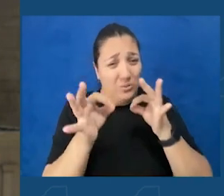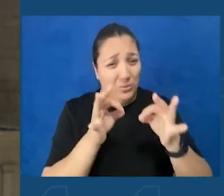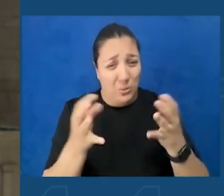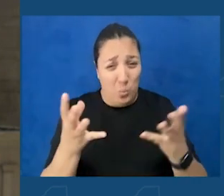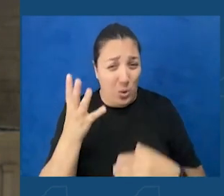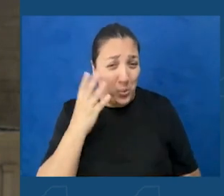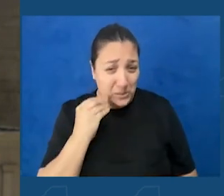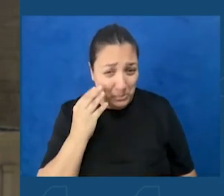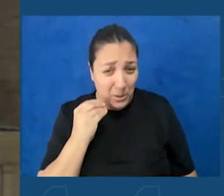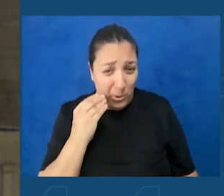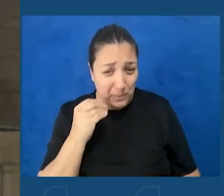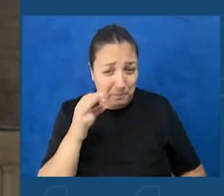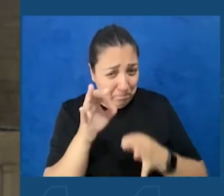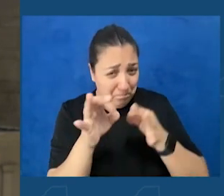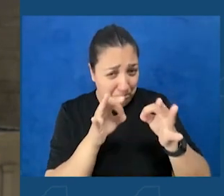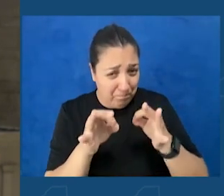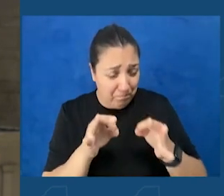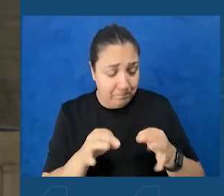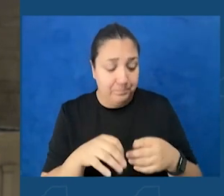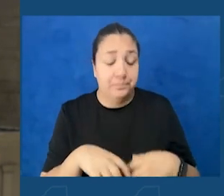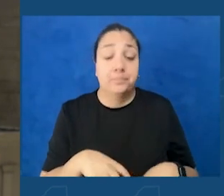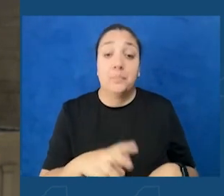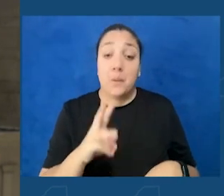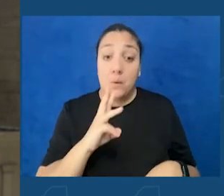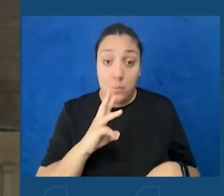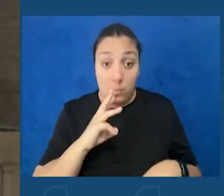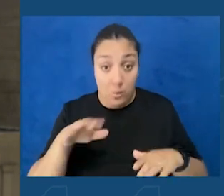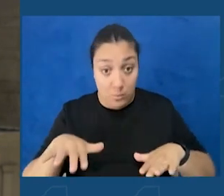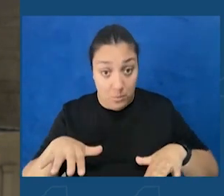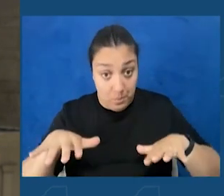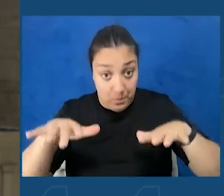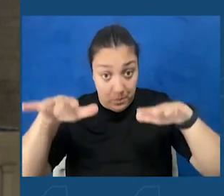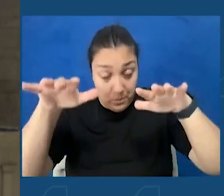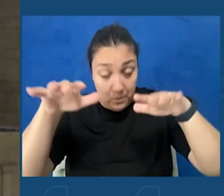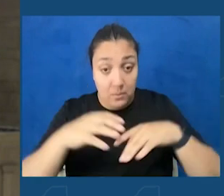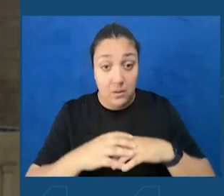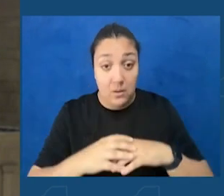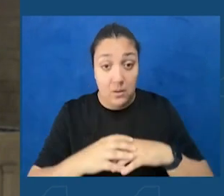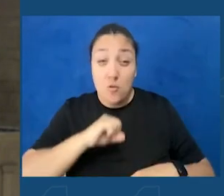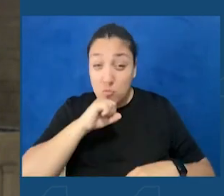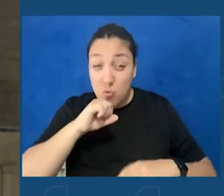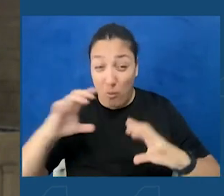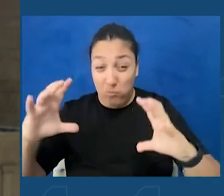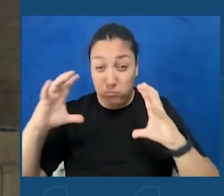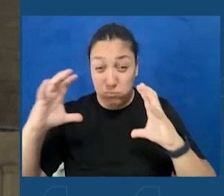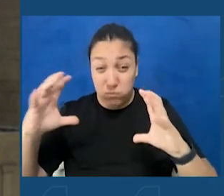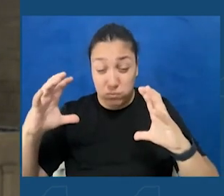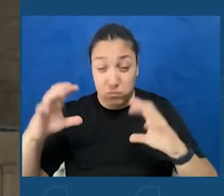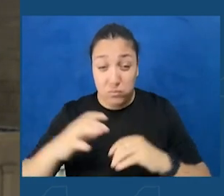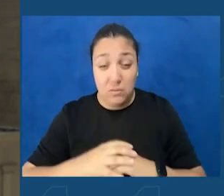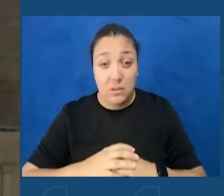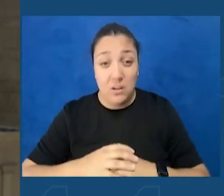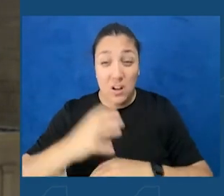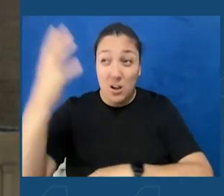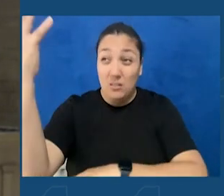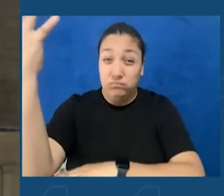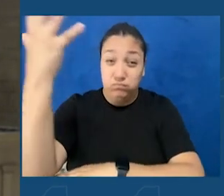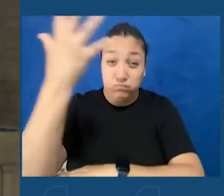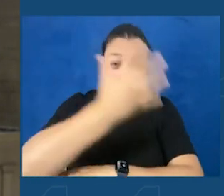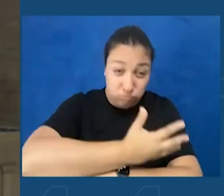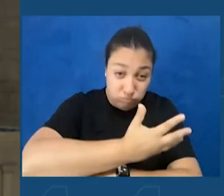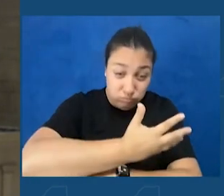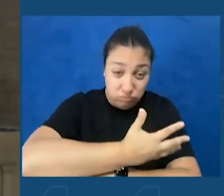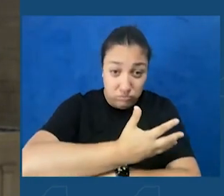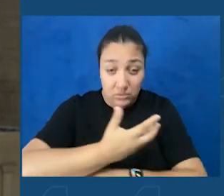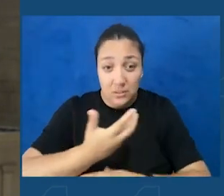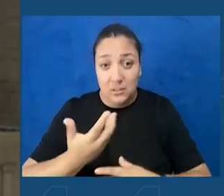had flooding, we had boulders on the tracks, we had debris, trees down. There was complete blockage and stoppage